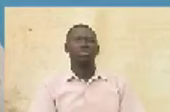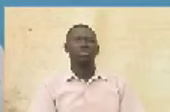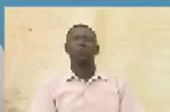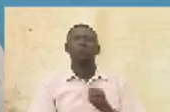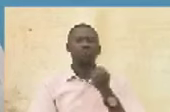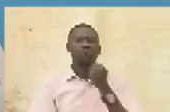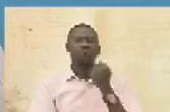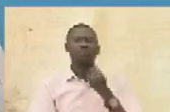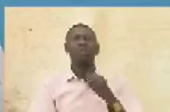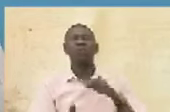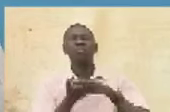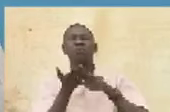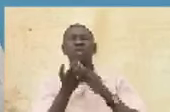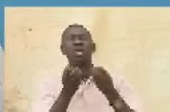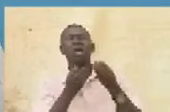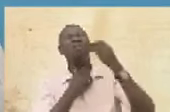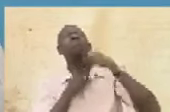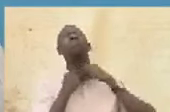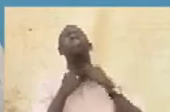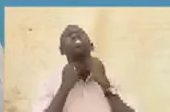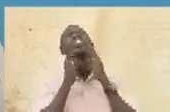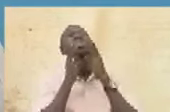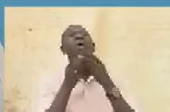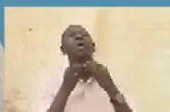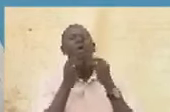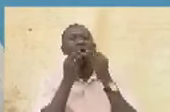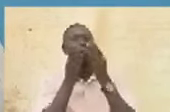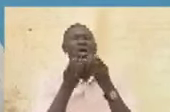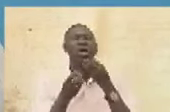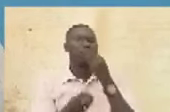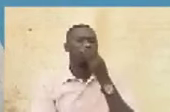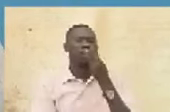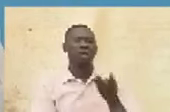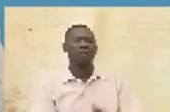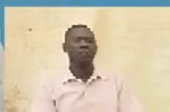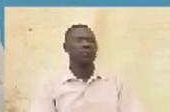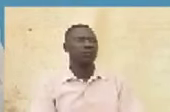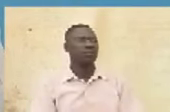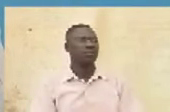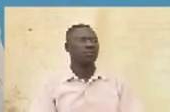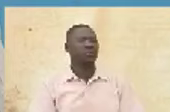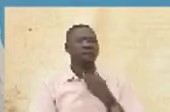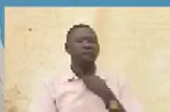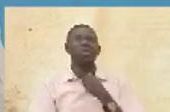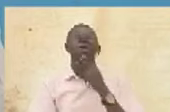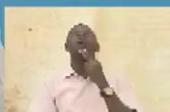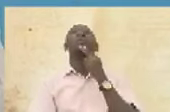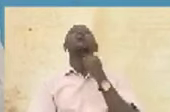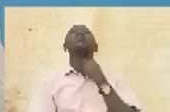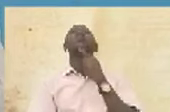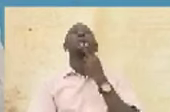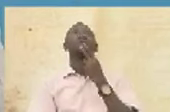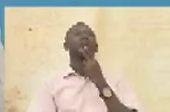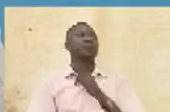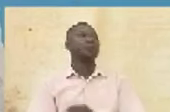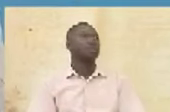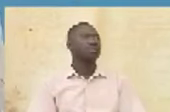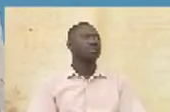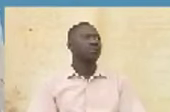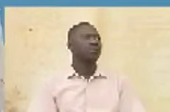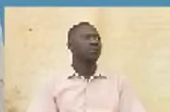the effects of the medicine I took. If I raise up my head,